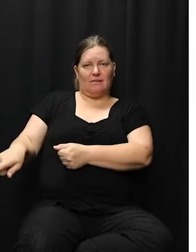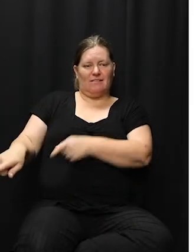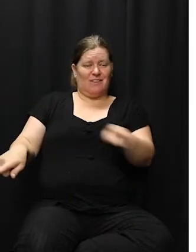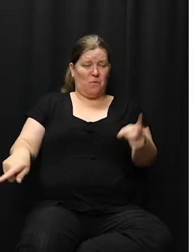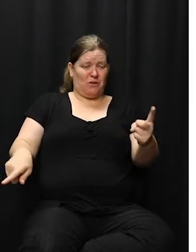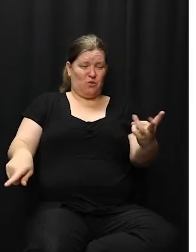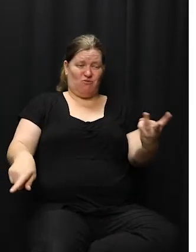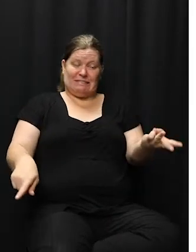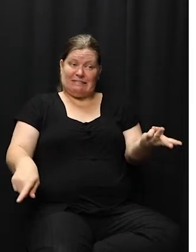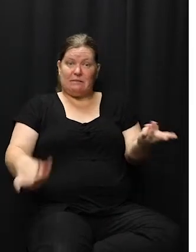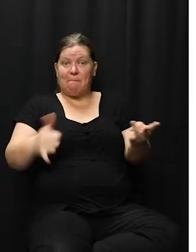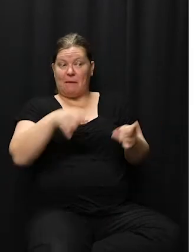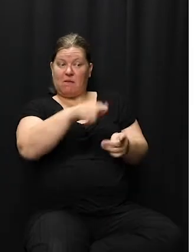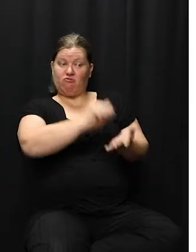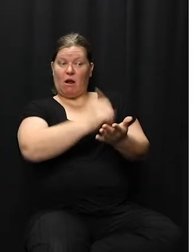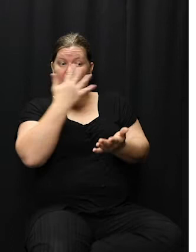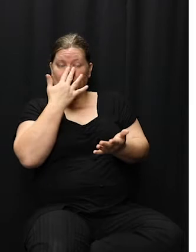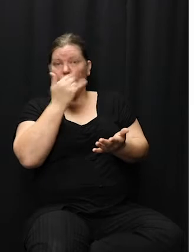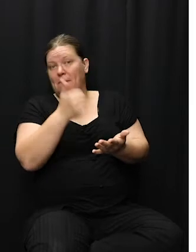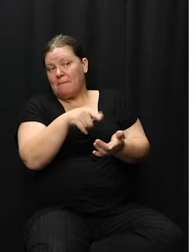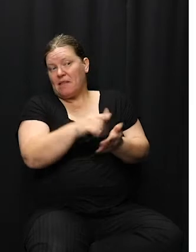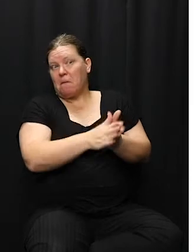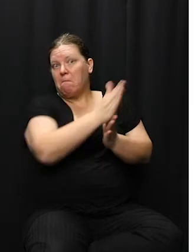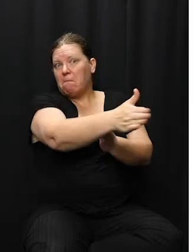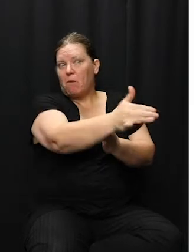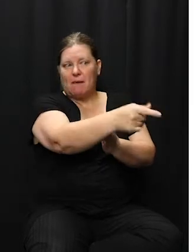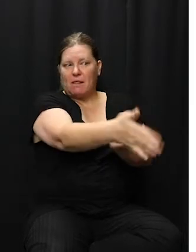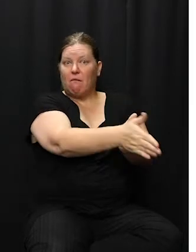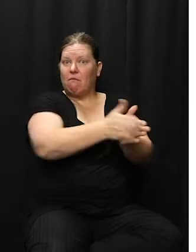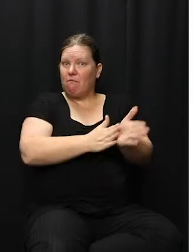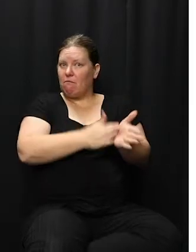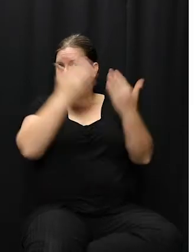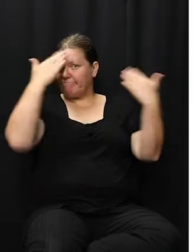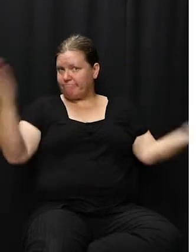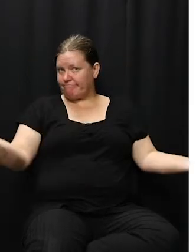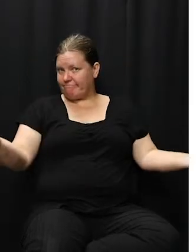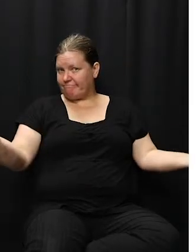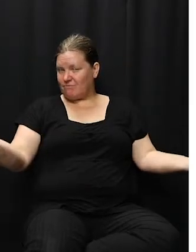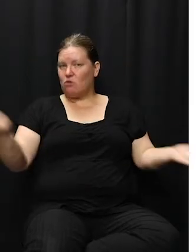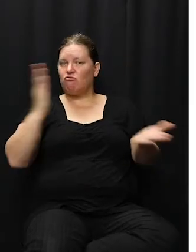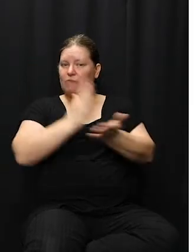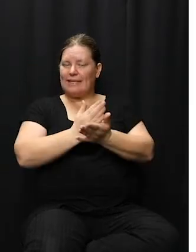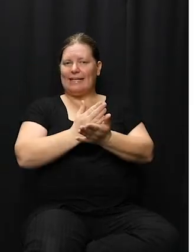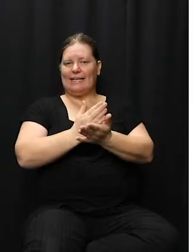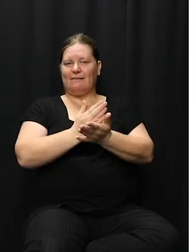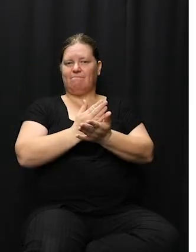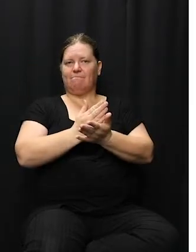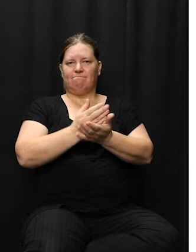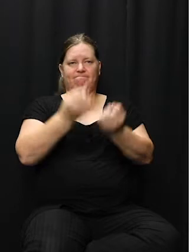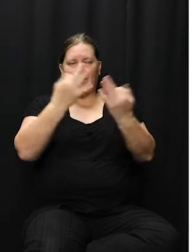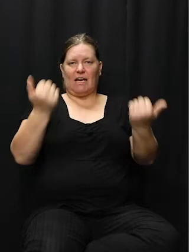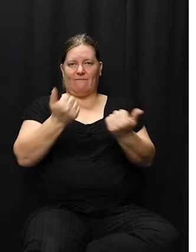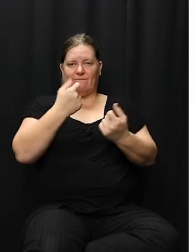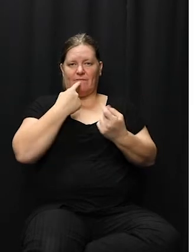Studies of the acquisition of research, they'll have 100, 200, 300 kids, and we've got like 2 or 3. Maybe that's the right age they do that. Maybe they're